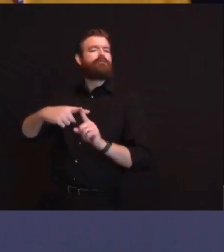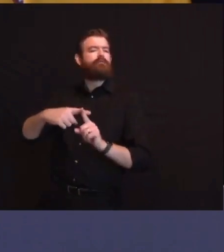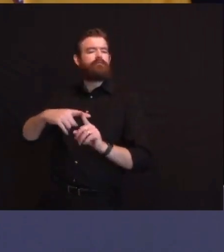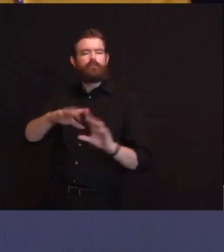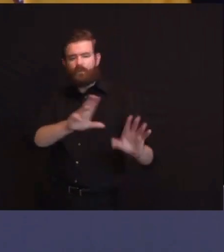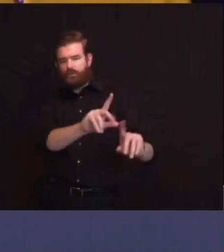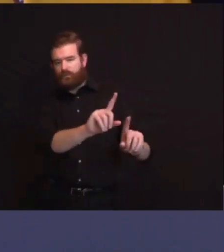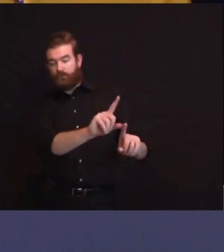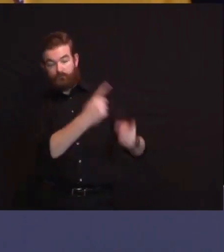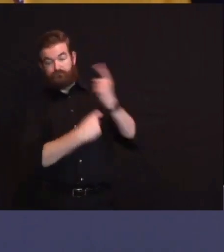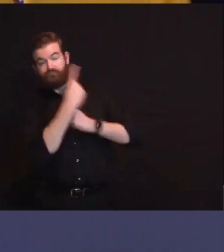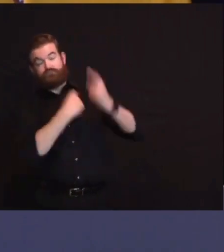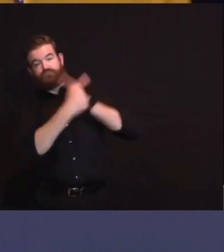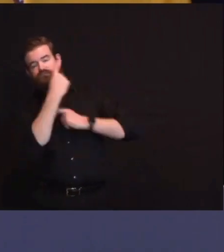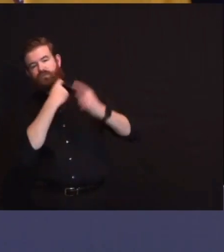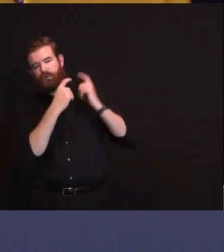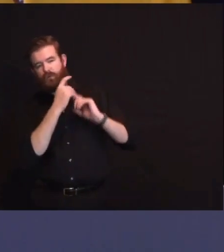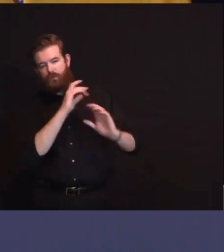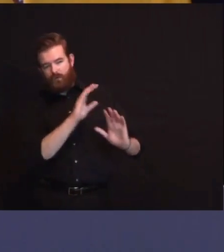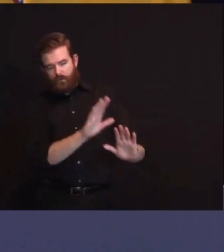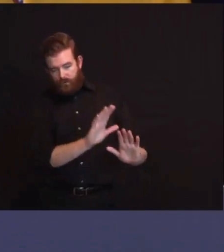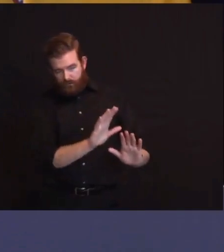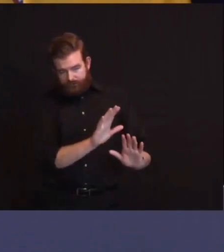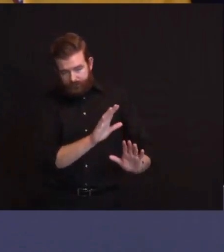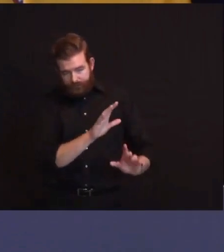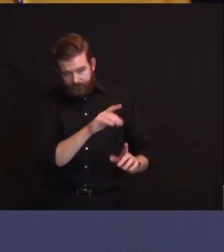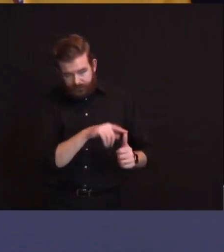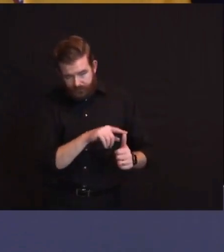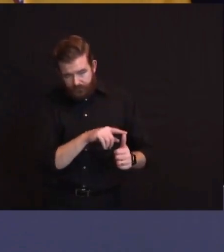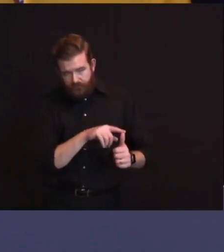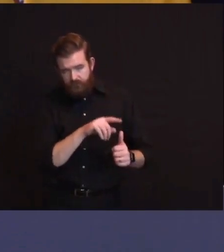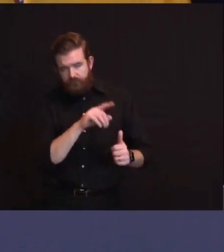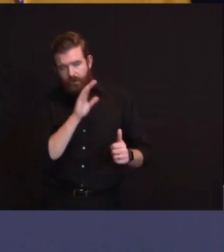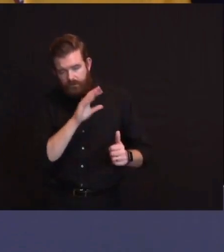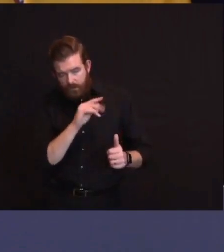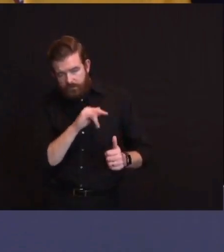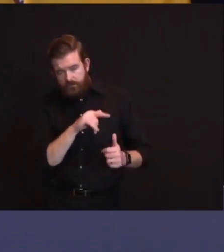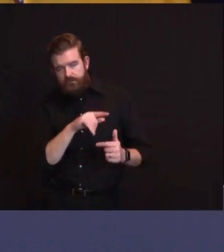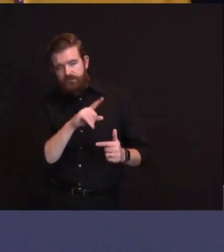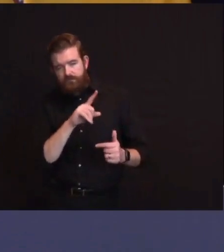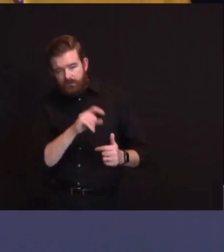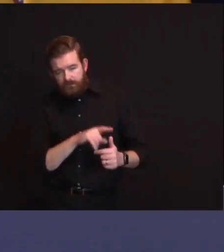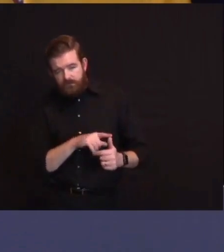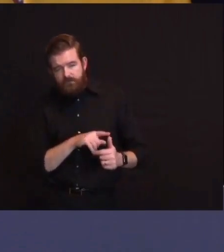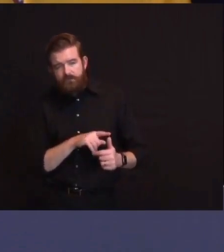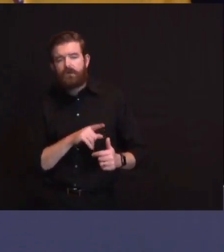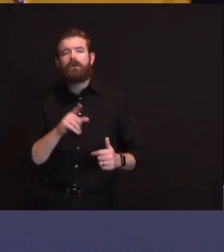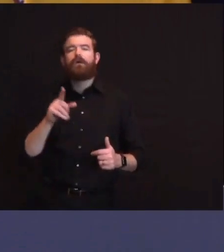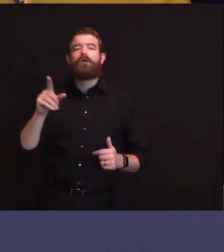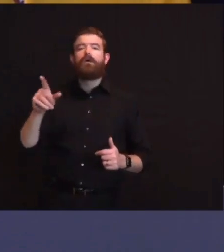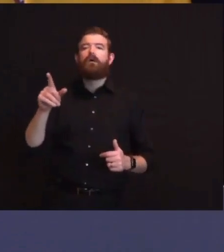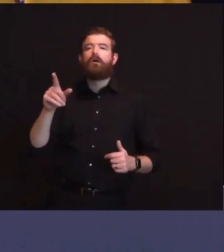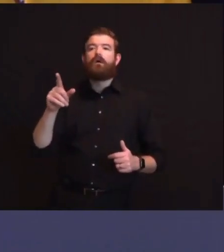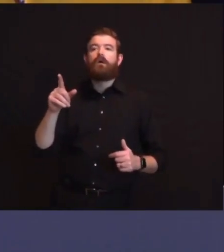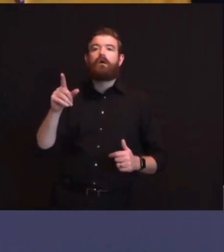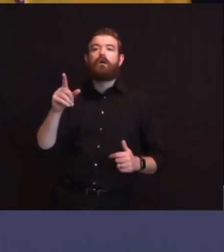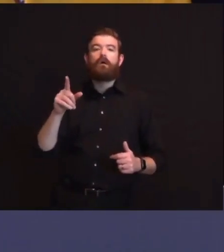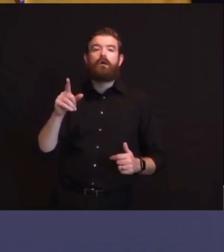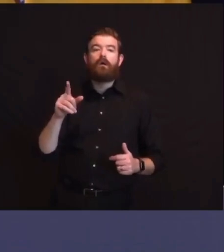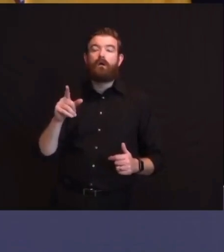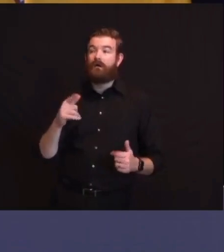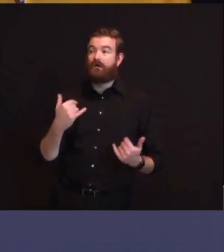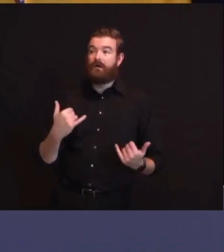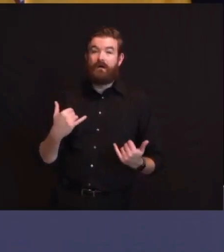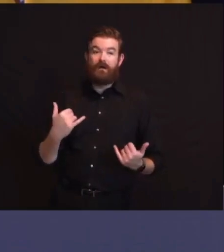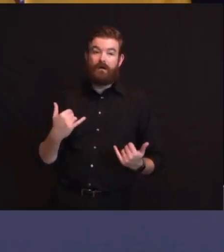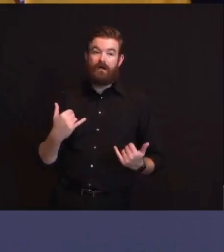County testing, and then what you mean even electronically? Yeah, on the COVID, like we now have a rate of transmission on the dashboard.